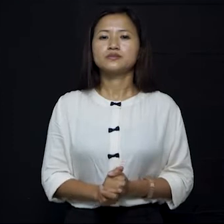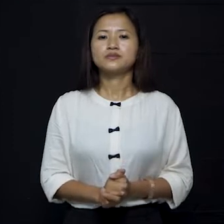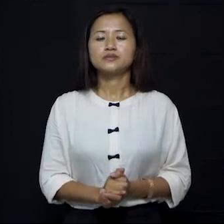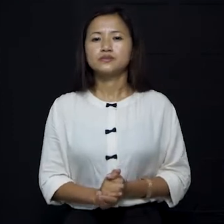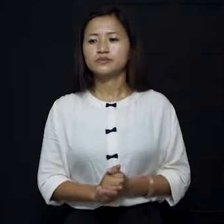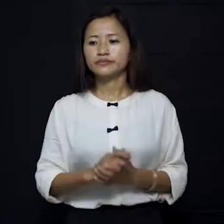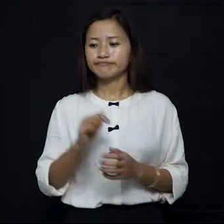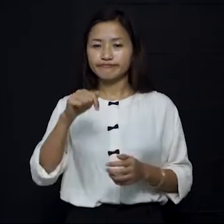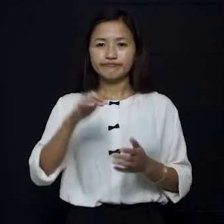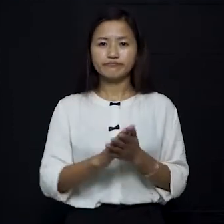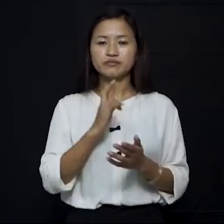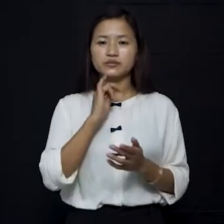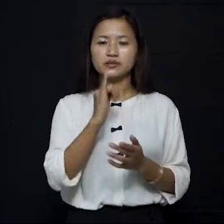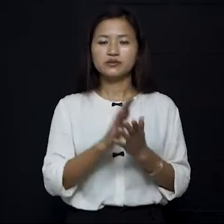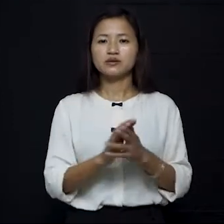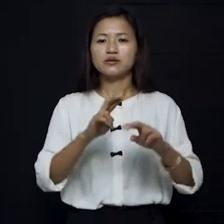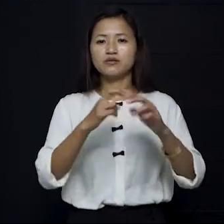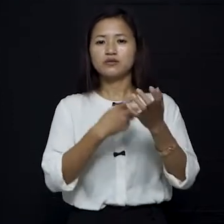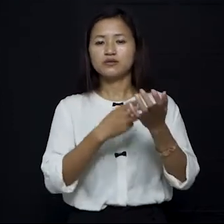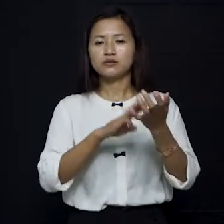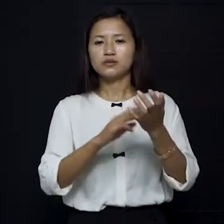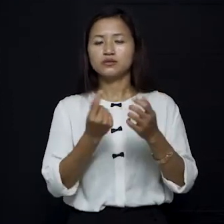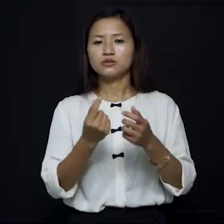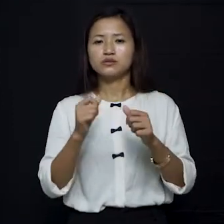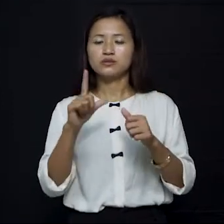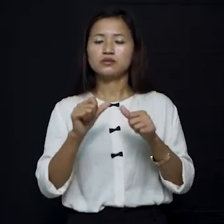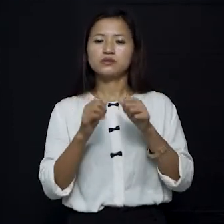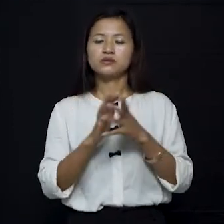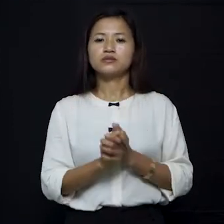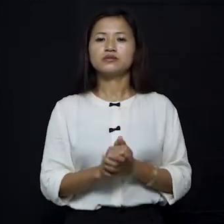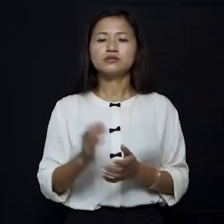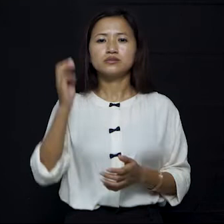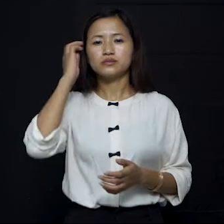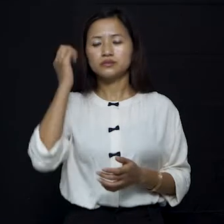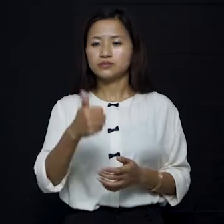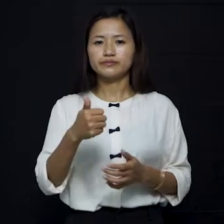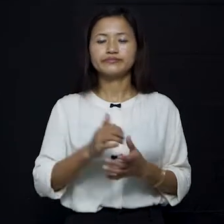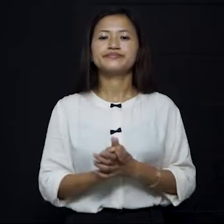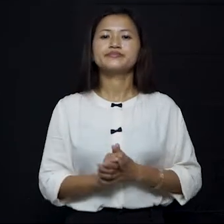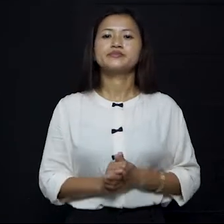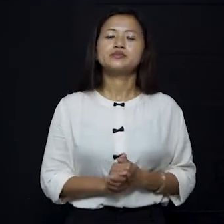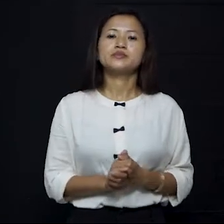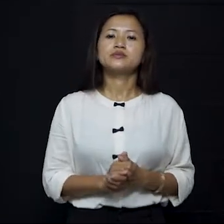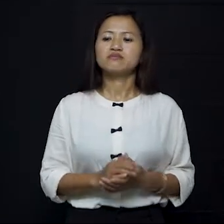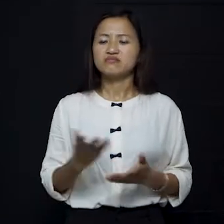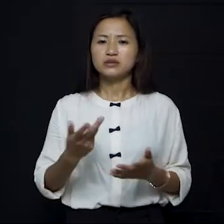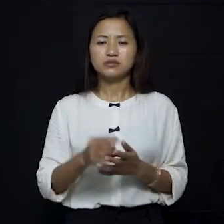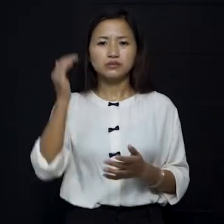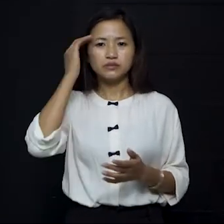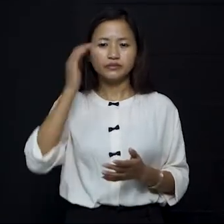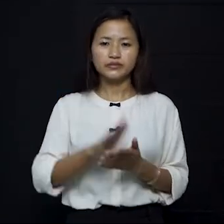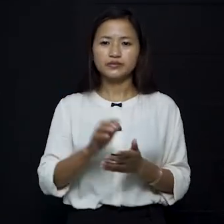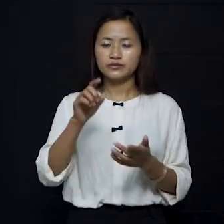This is the formula. Even after knowing the usage, it is always good to know the formula, because unless you know that, you can